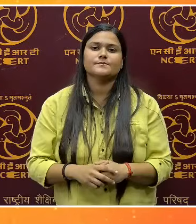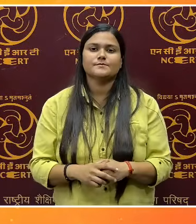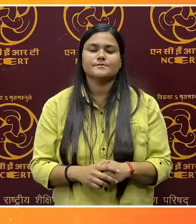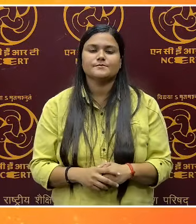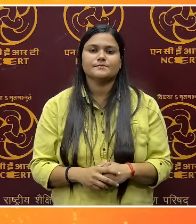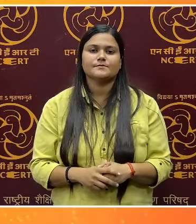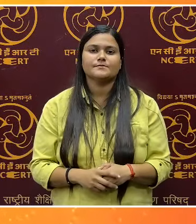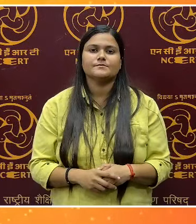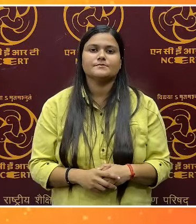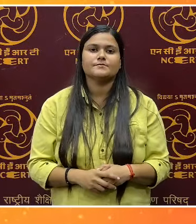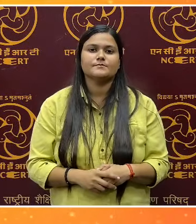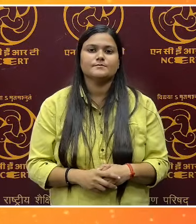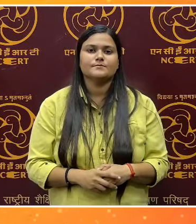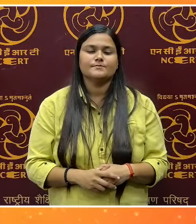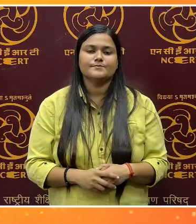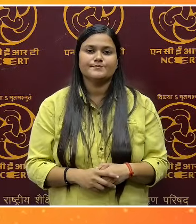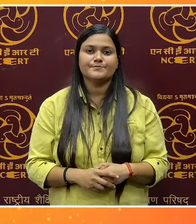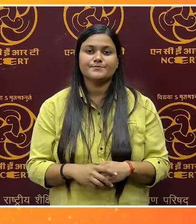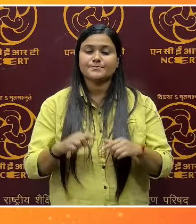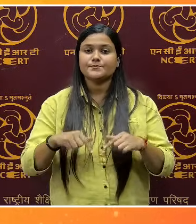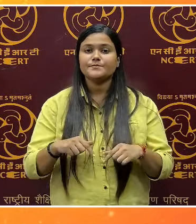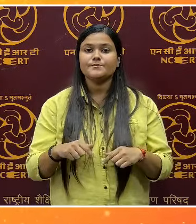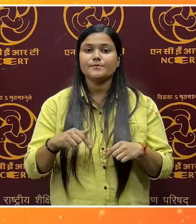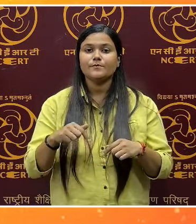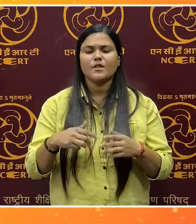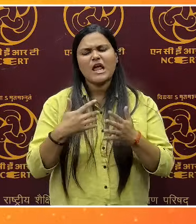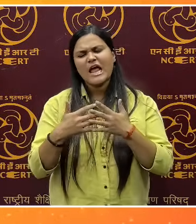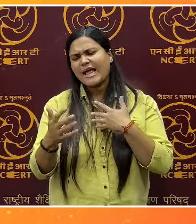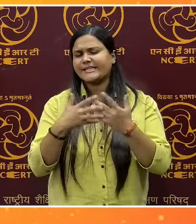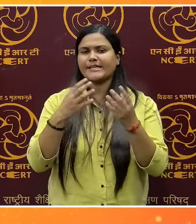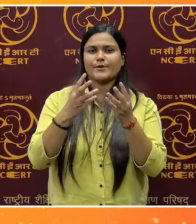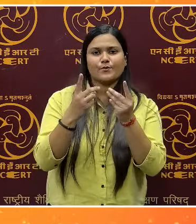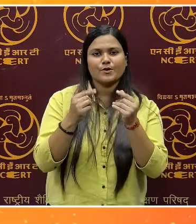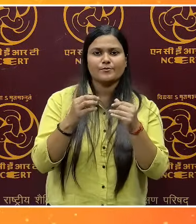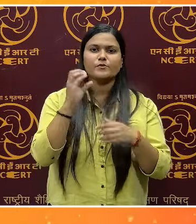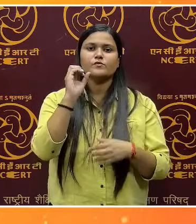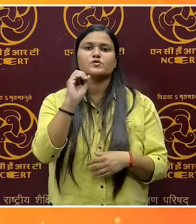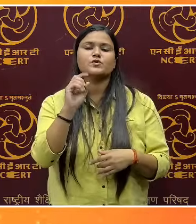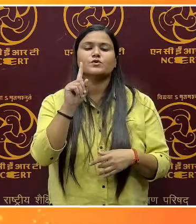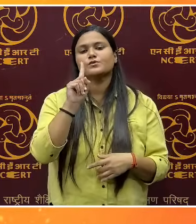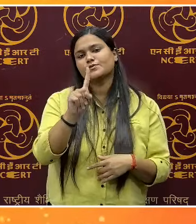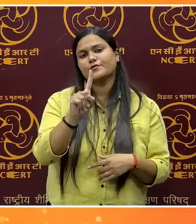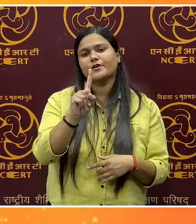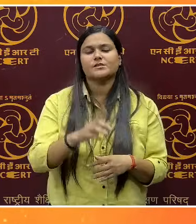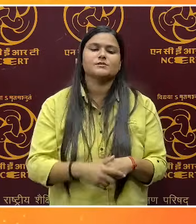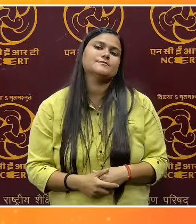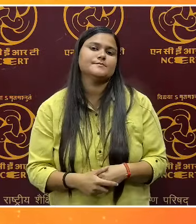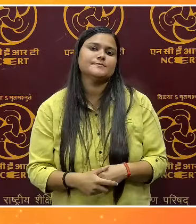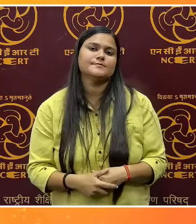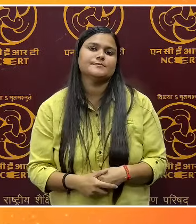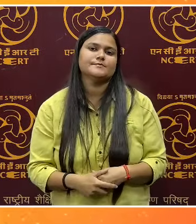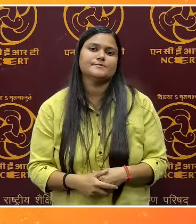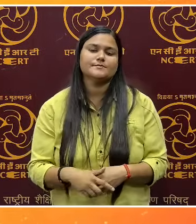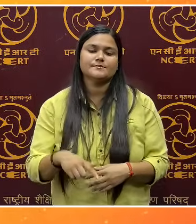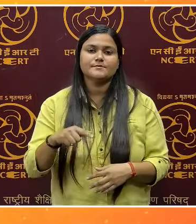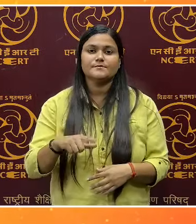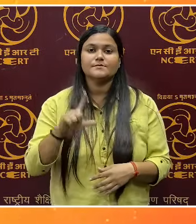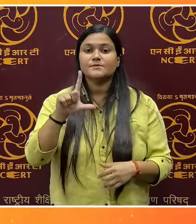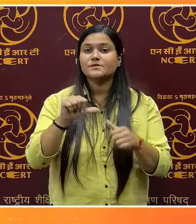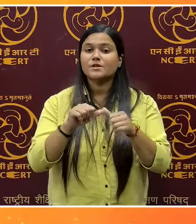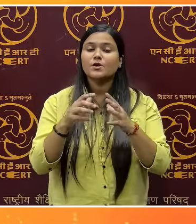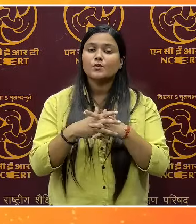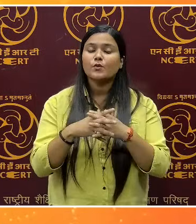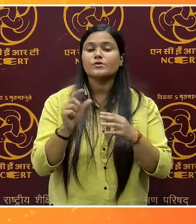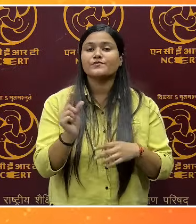a. Okay. Alright. And any number raised to 0 will be 1. These are the laws we are going to use. Observe